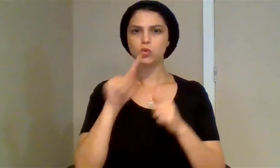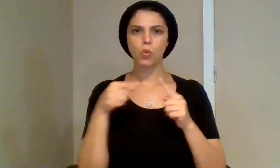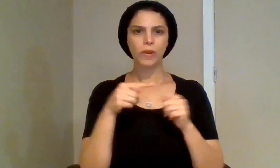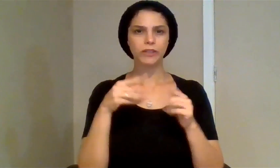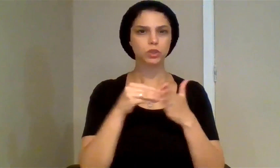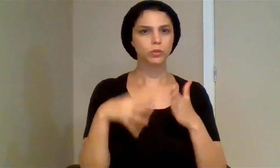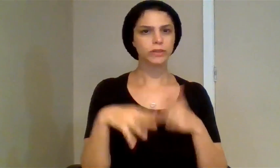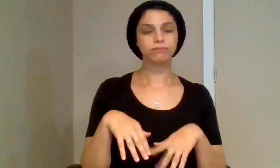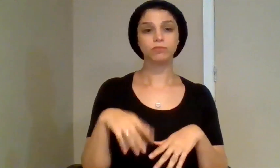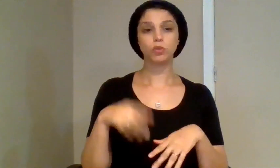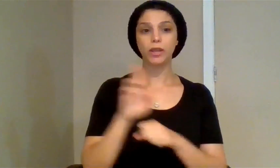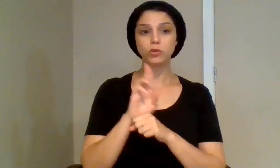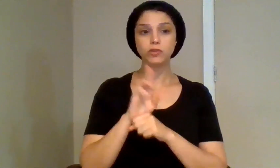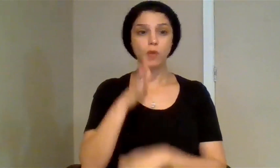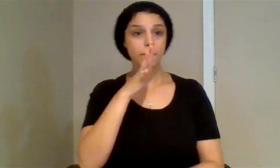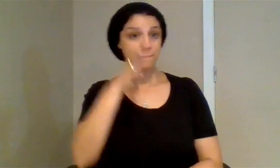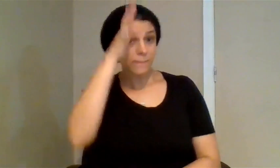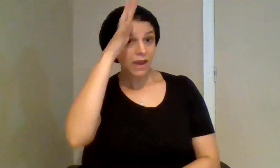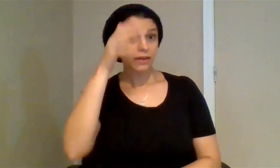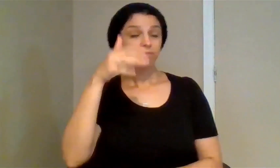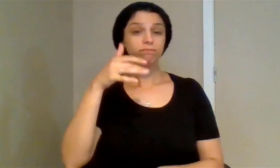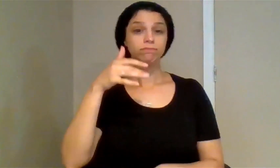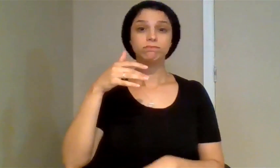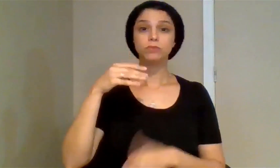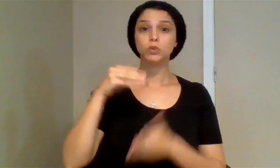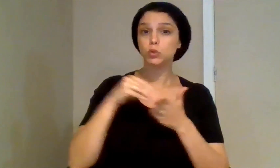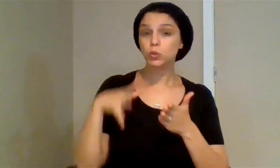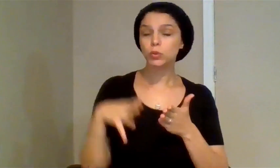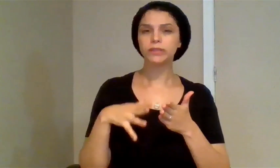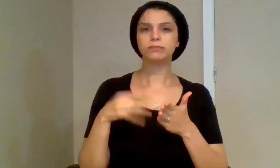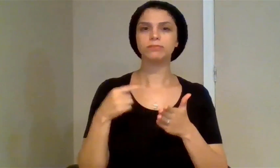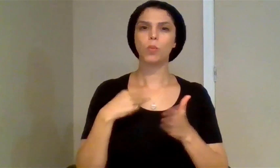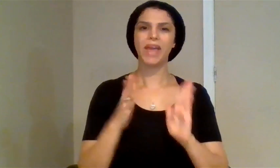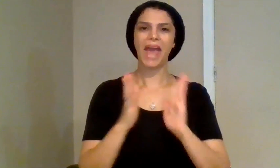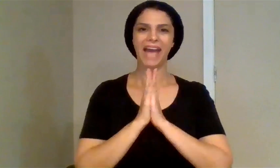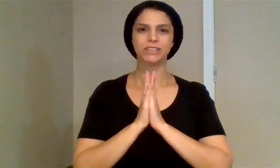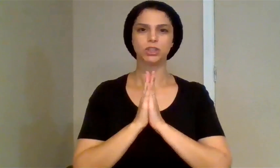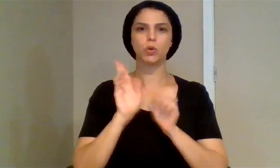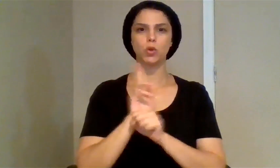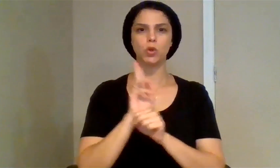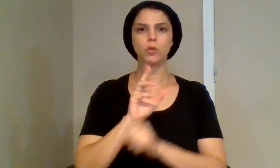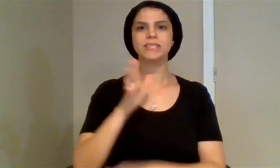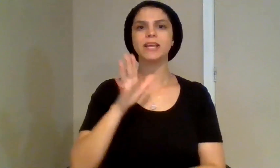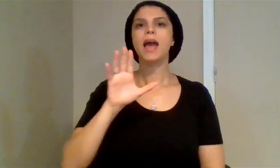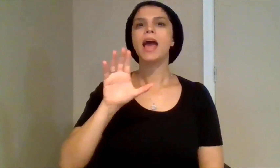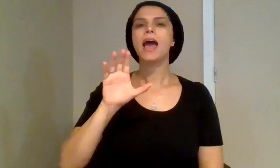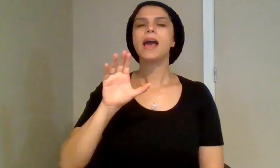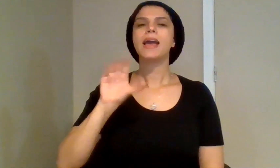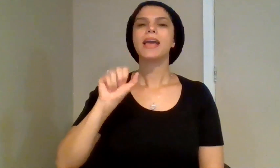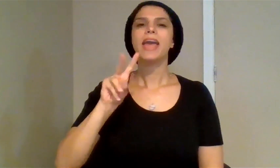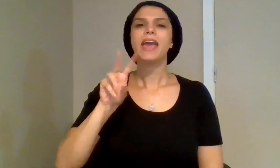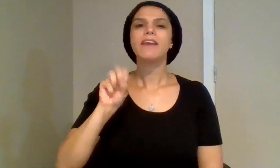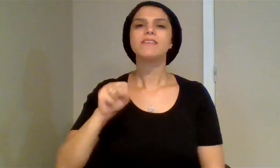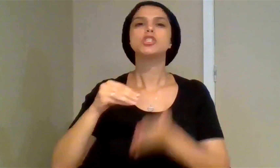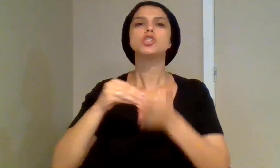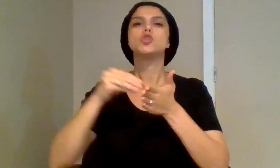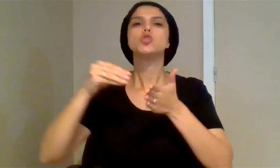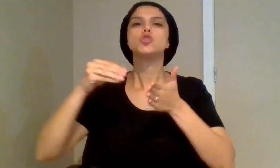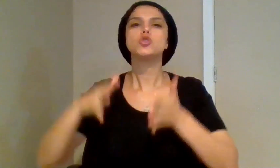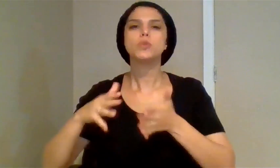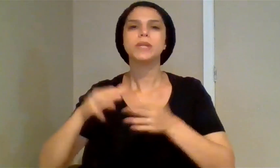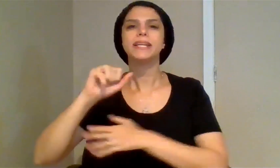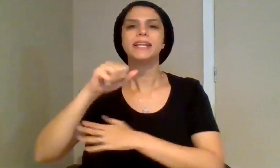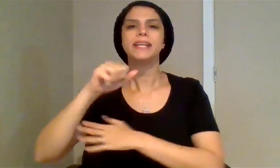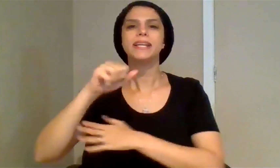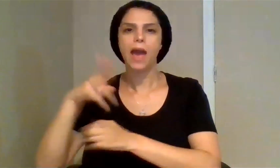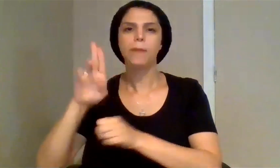parent? We're asking you to install the Canvas student app. Therefore, it makes sense that you're going to log into the Canvas student